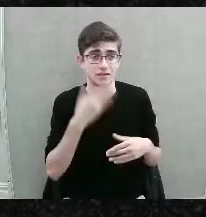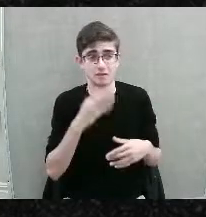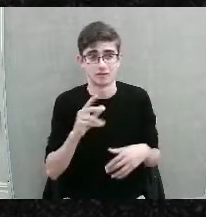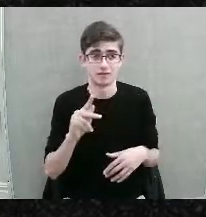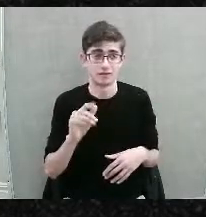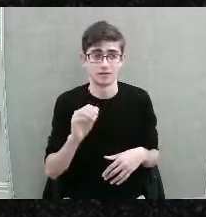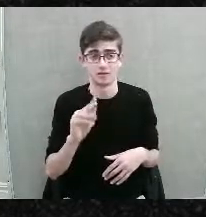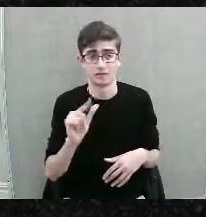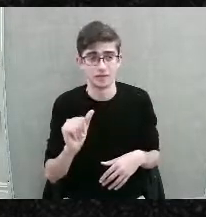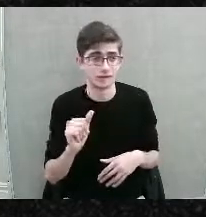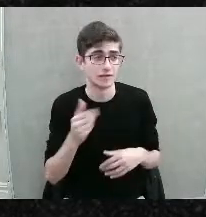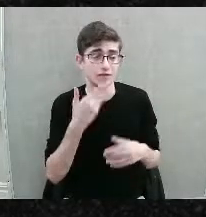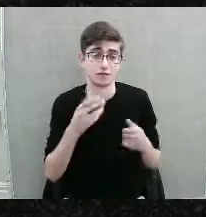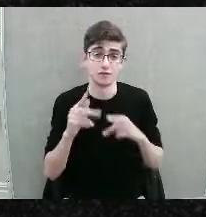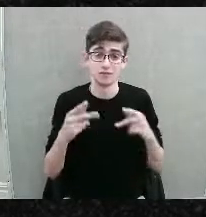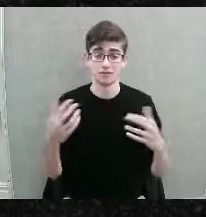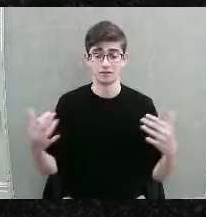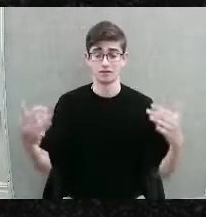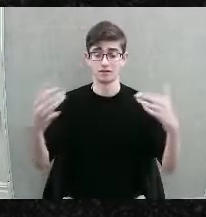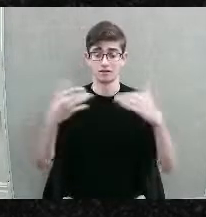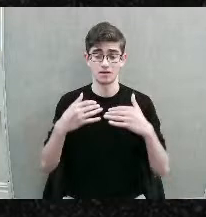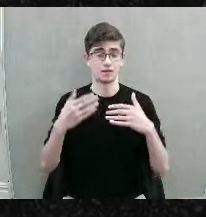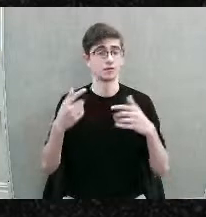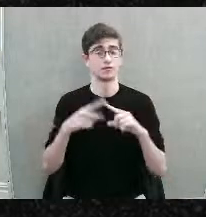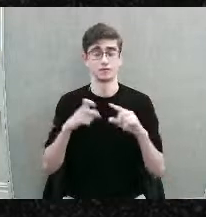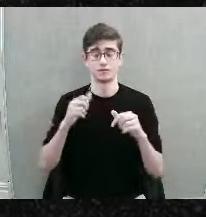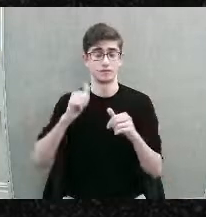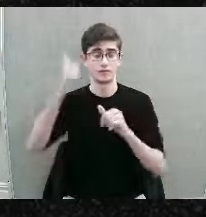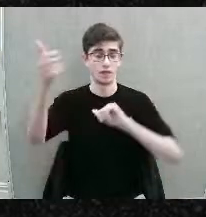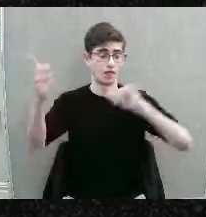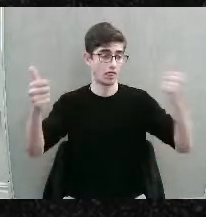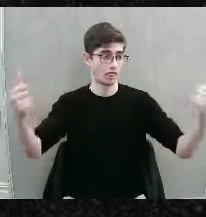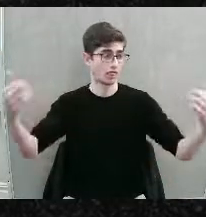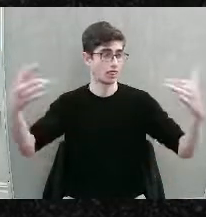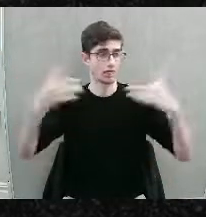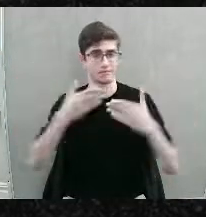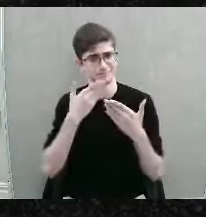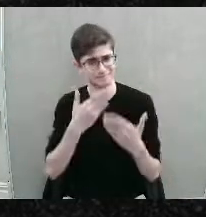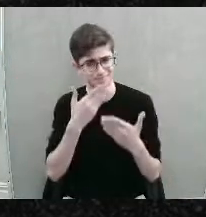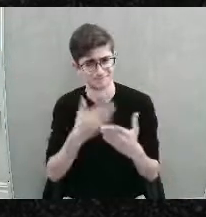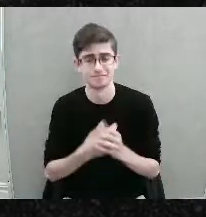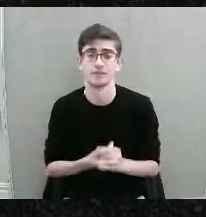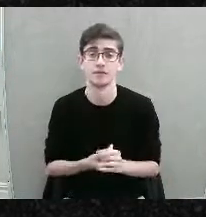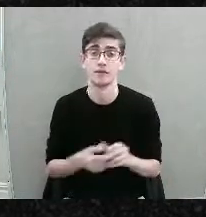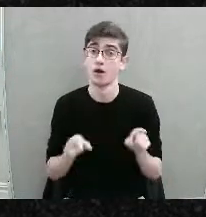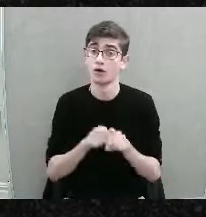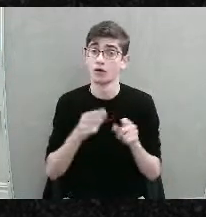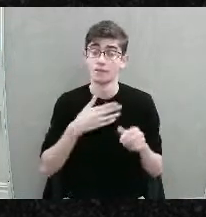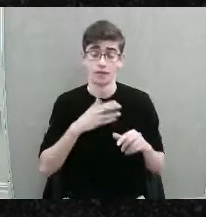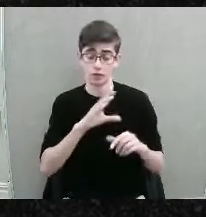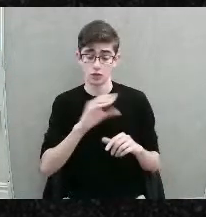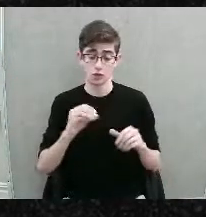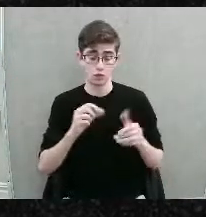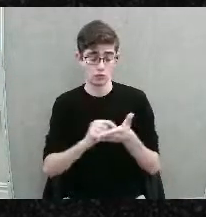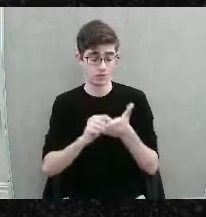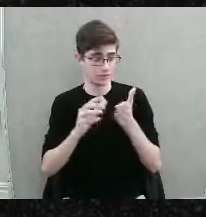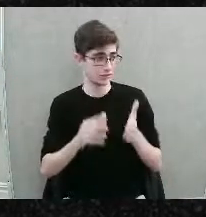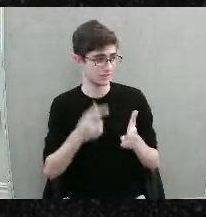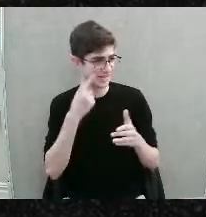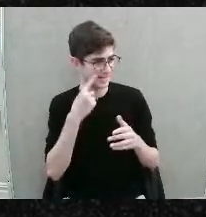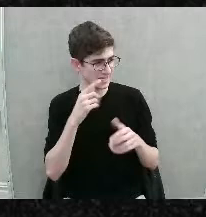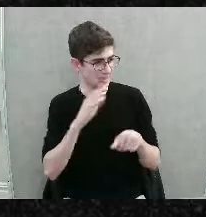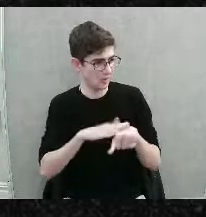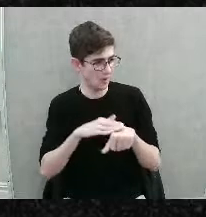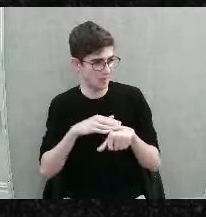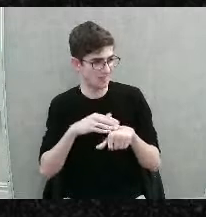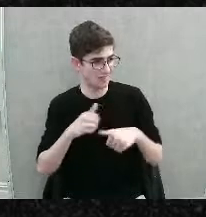panelists who made the journey here from quite far away. And I also want to thank our co-authors who I believe are live